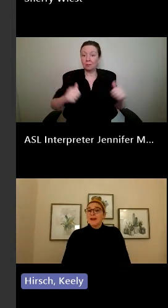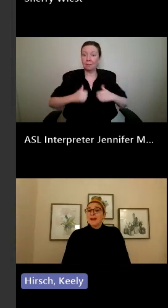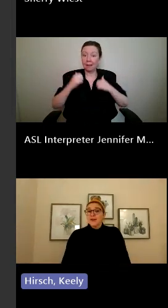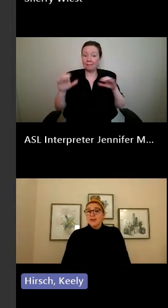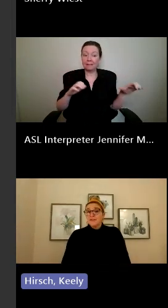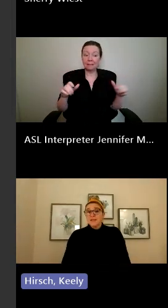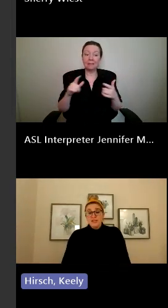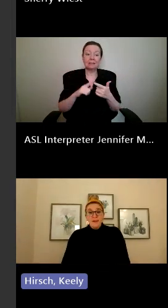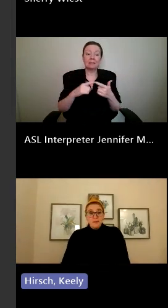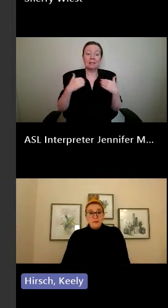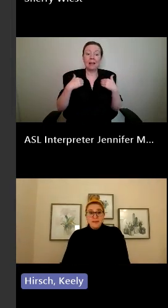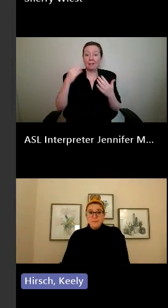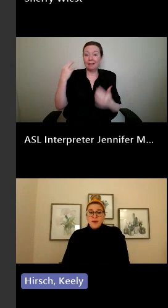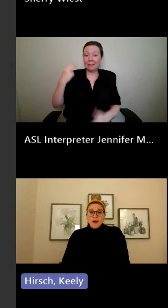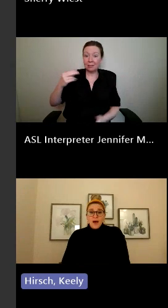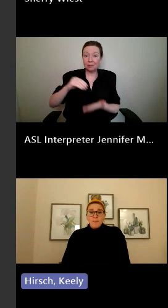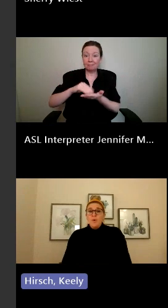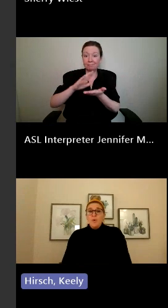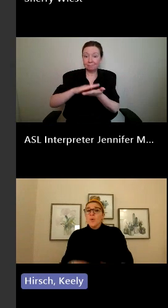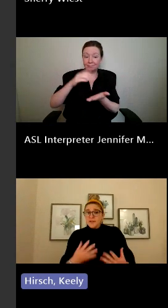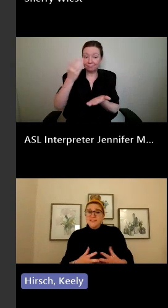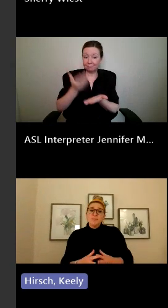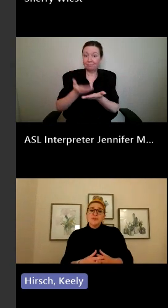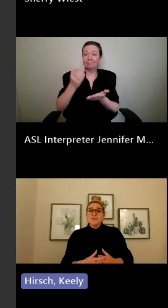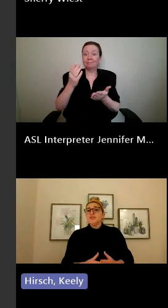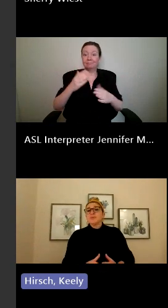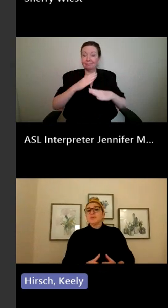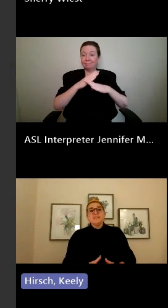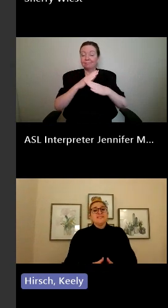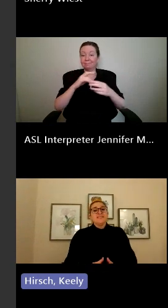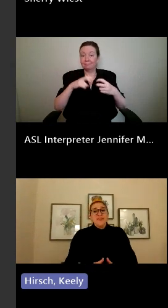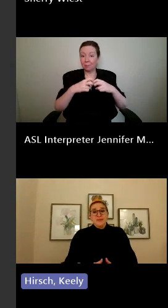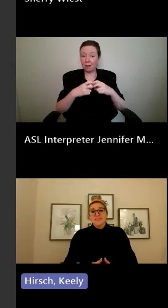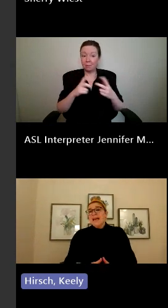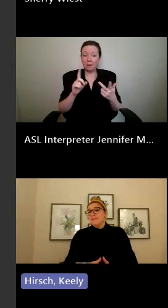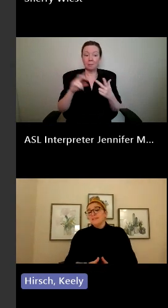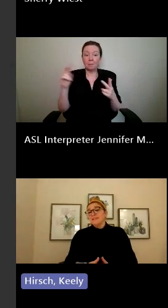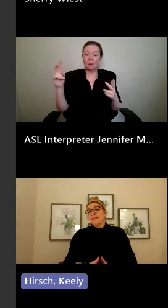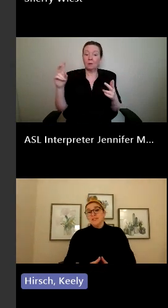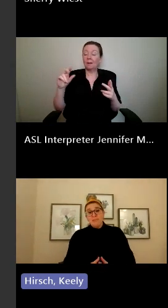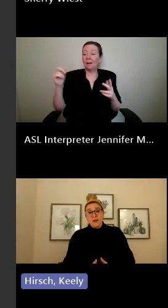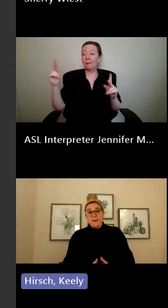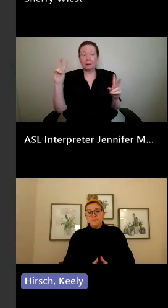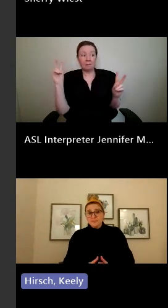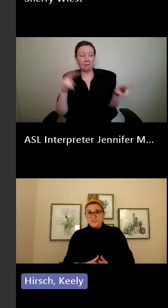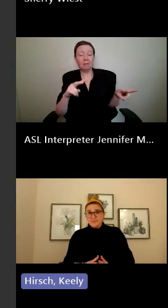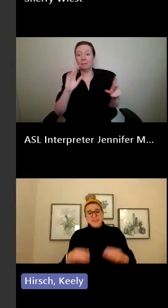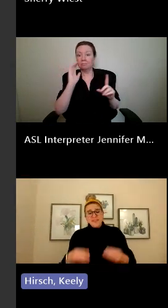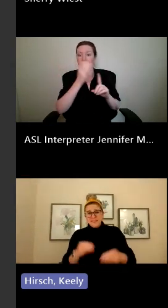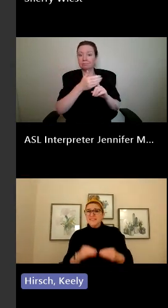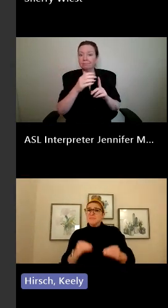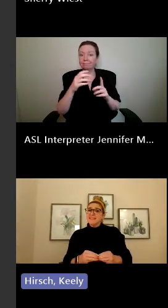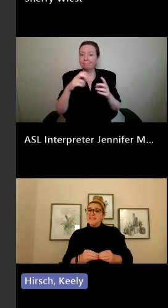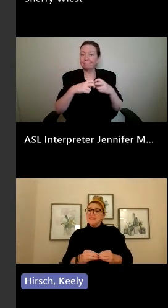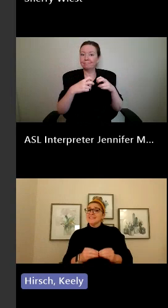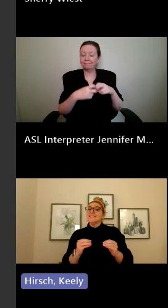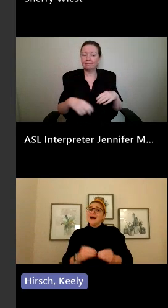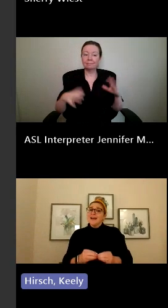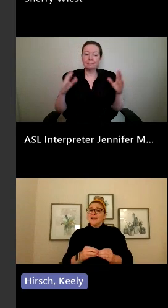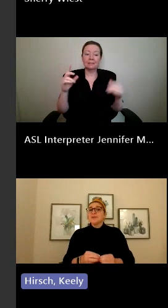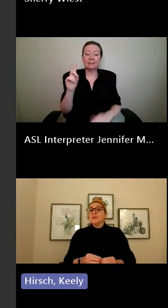or record of such impairment, or this is a person who's perceived as others as having such an impairment. Disability